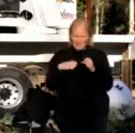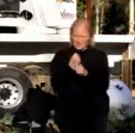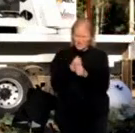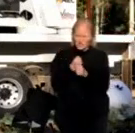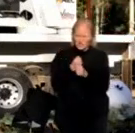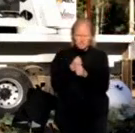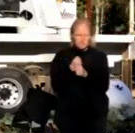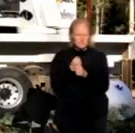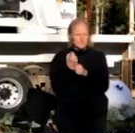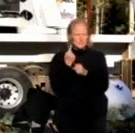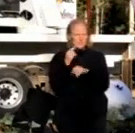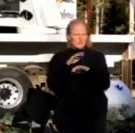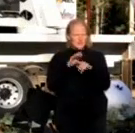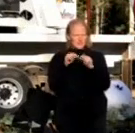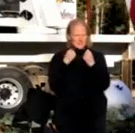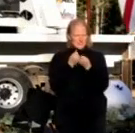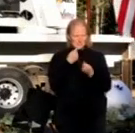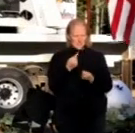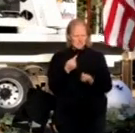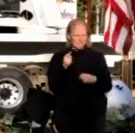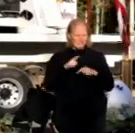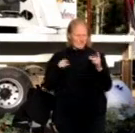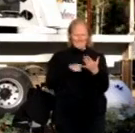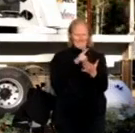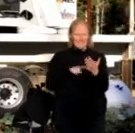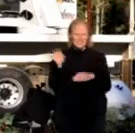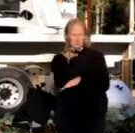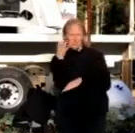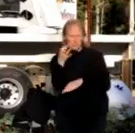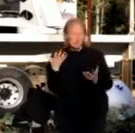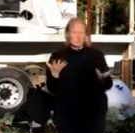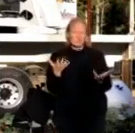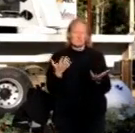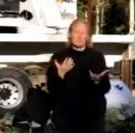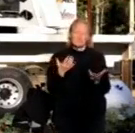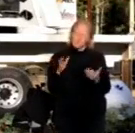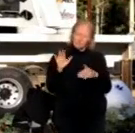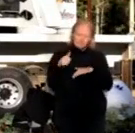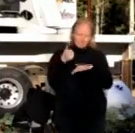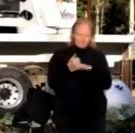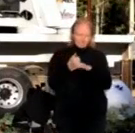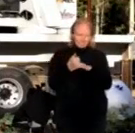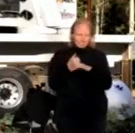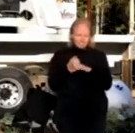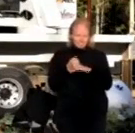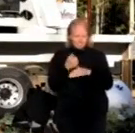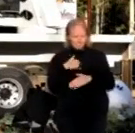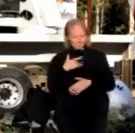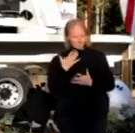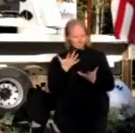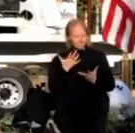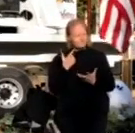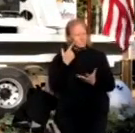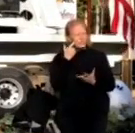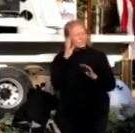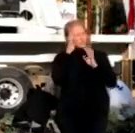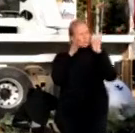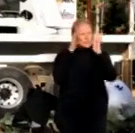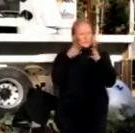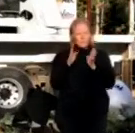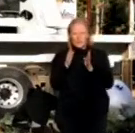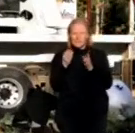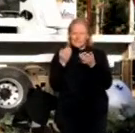and someone in one of our team calls said, "You can't cancel Christmas." And that sort of set the tone for us the rest of the year. We tried to get really creative about coming up with ways to